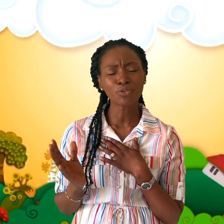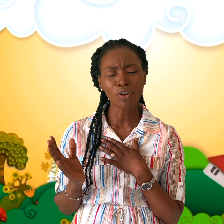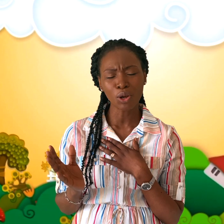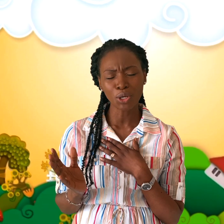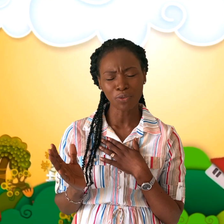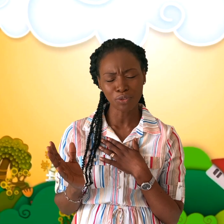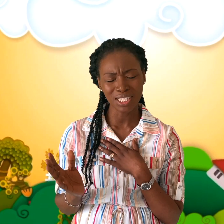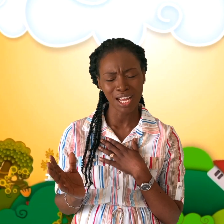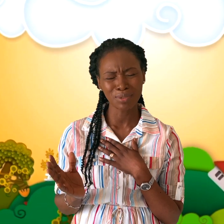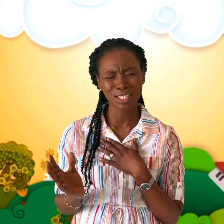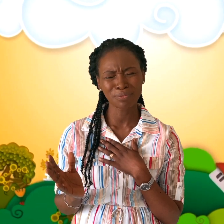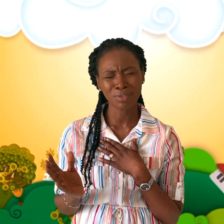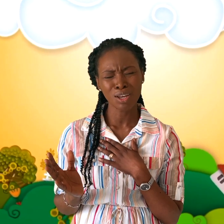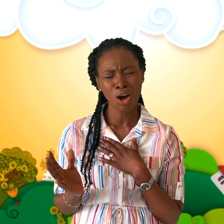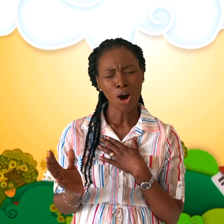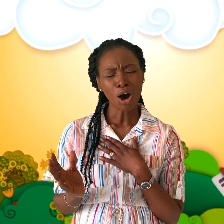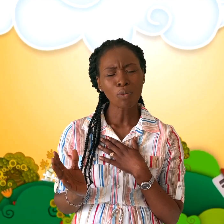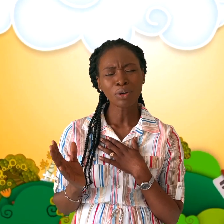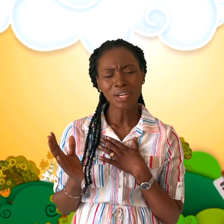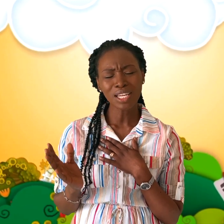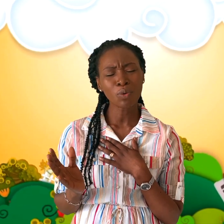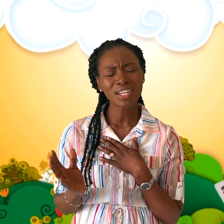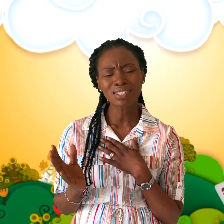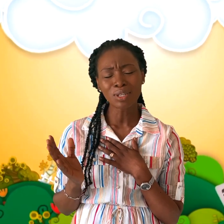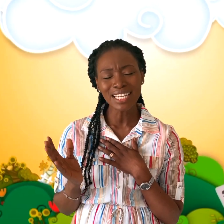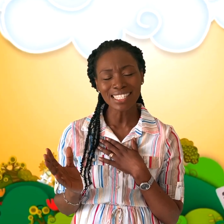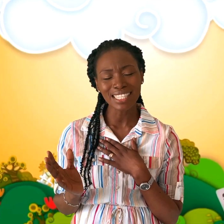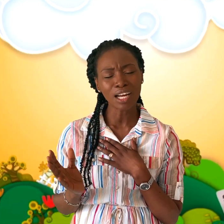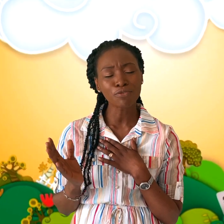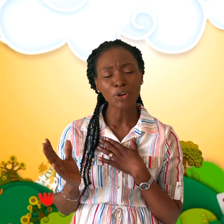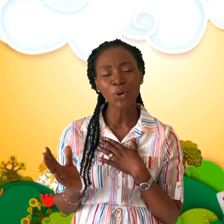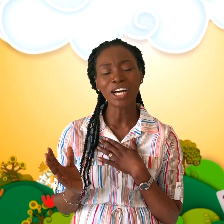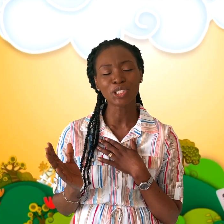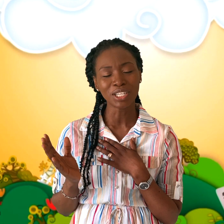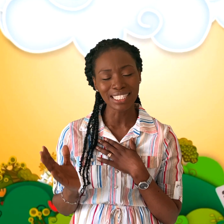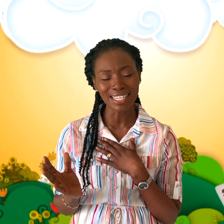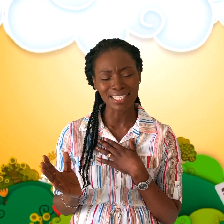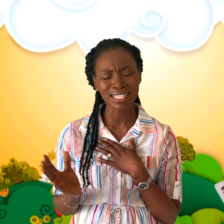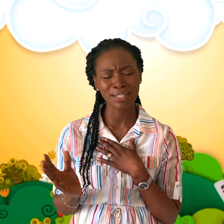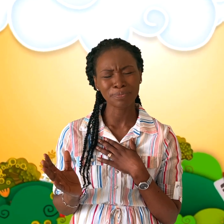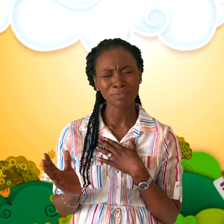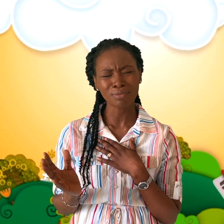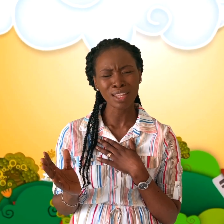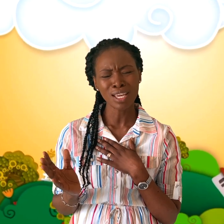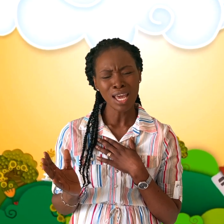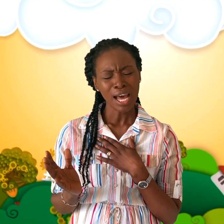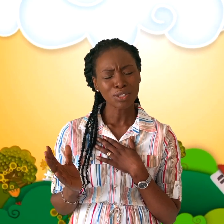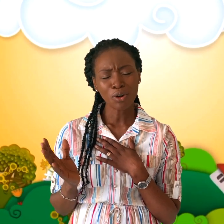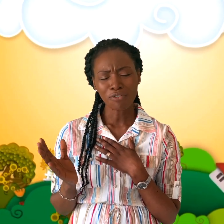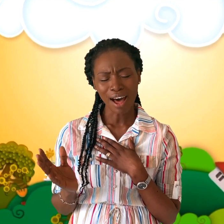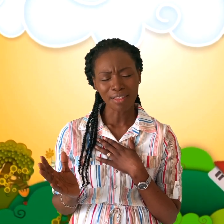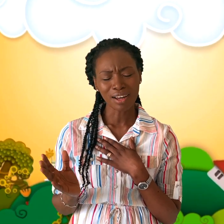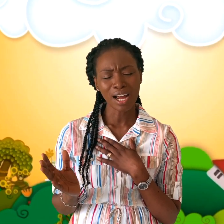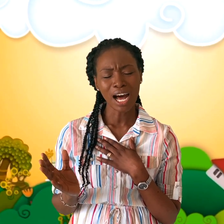Truly want is to follow your footsteps. All we really want is to listen and follow as you lead us.